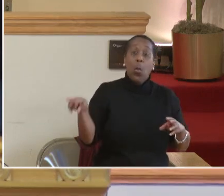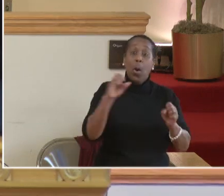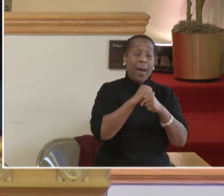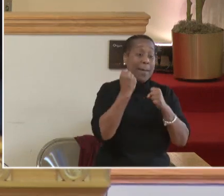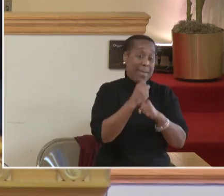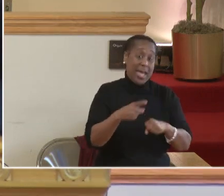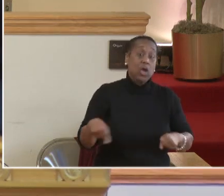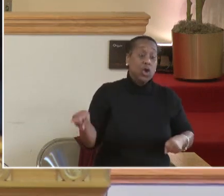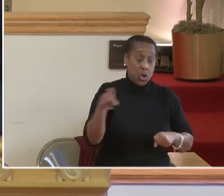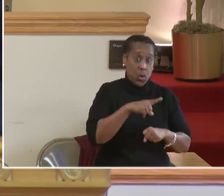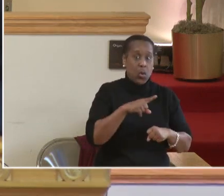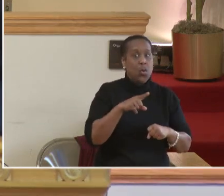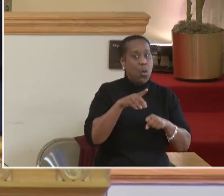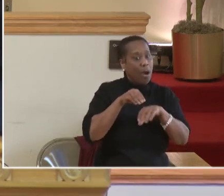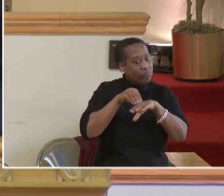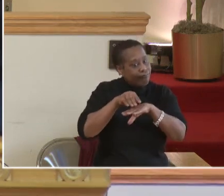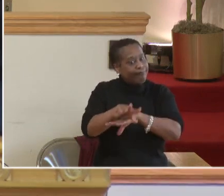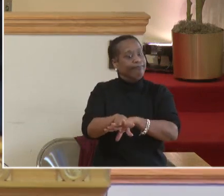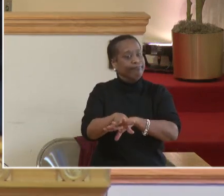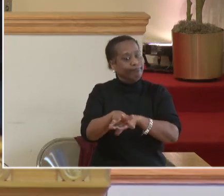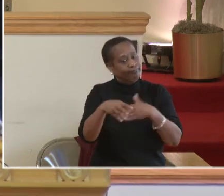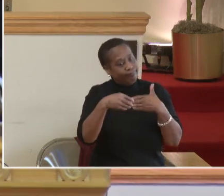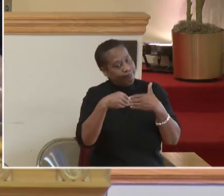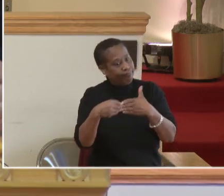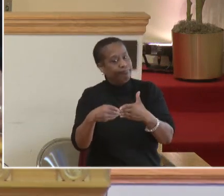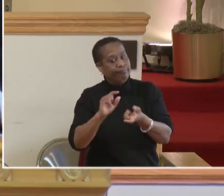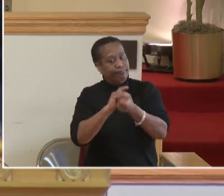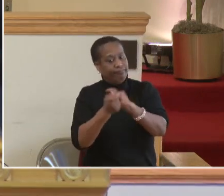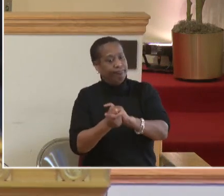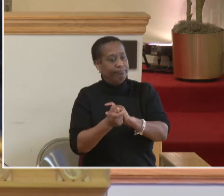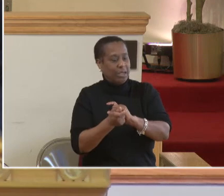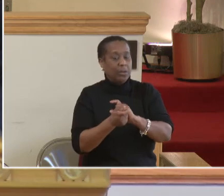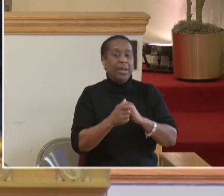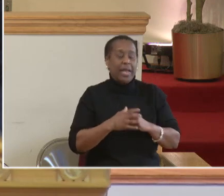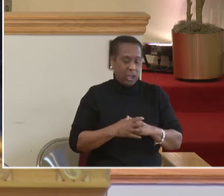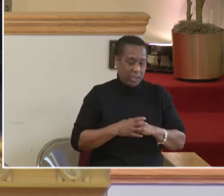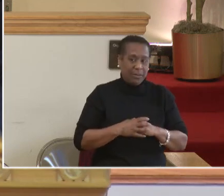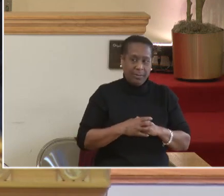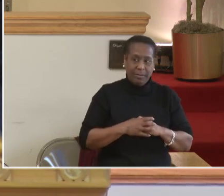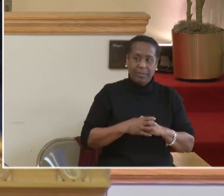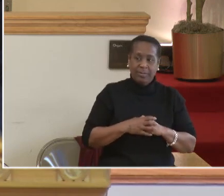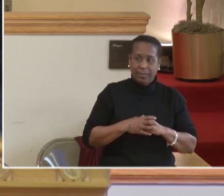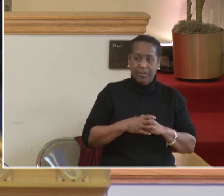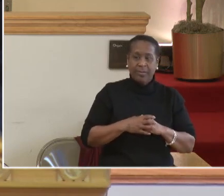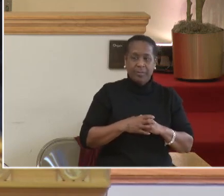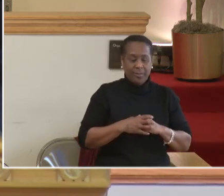a catalyst for transformation.